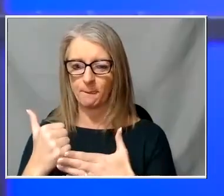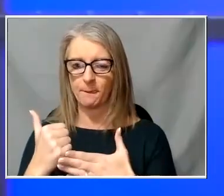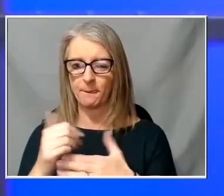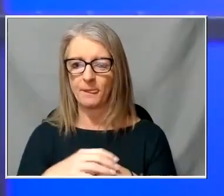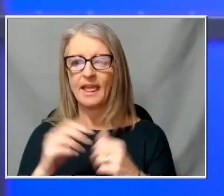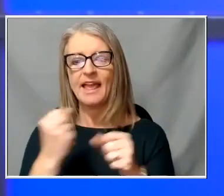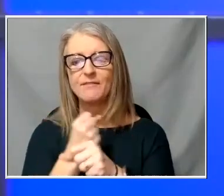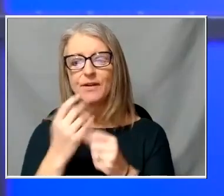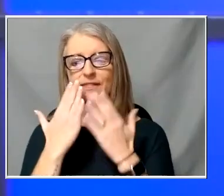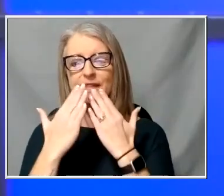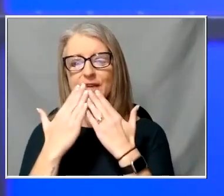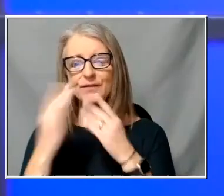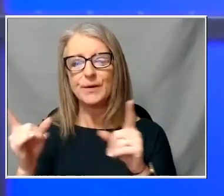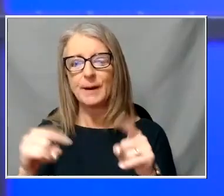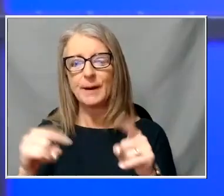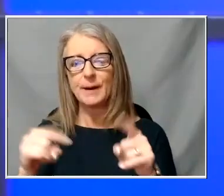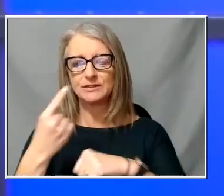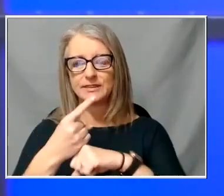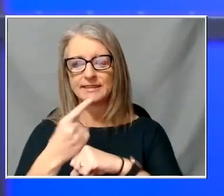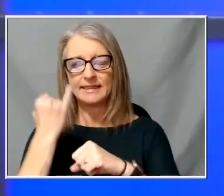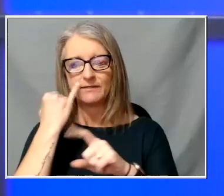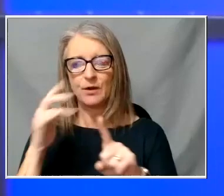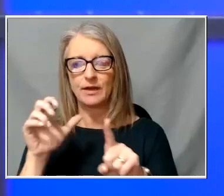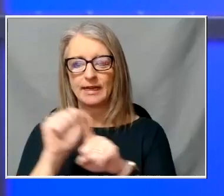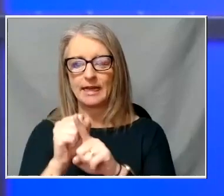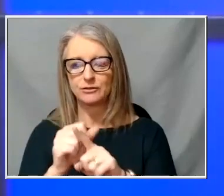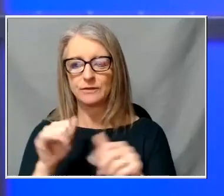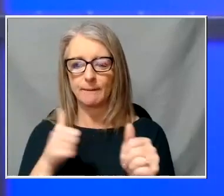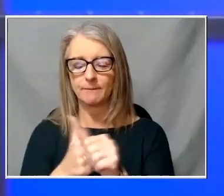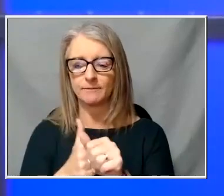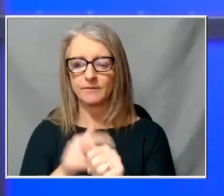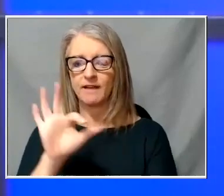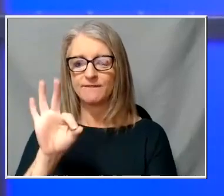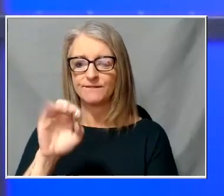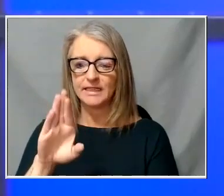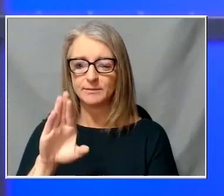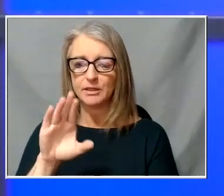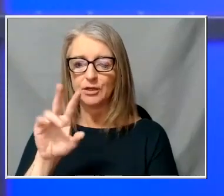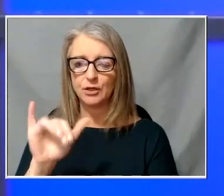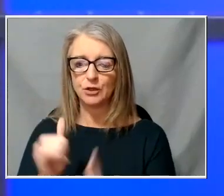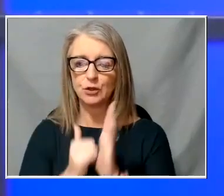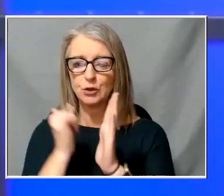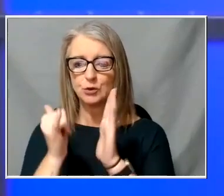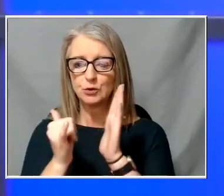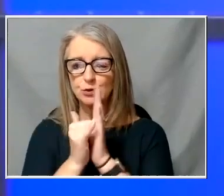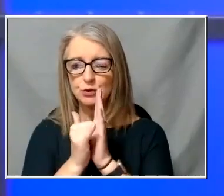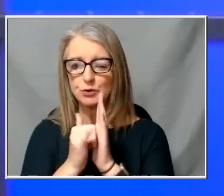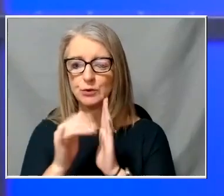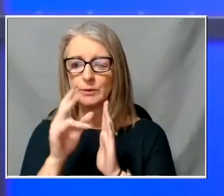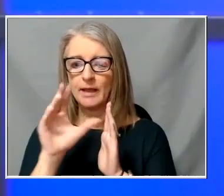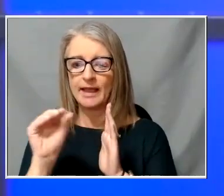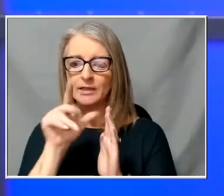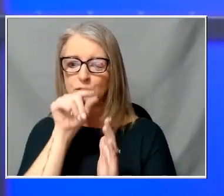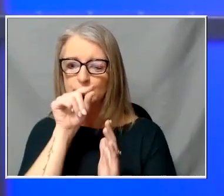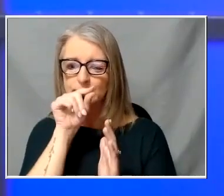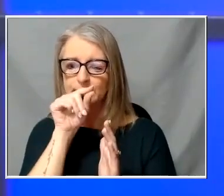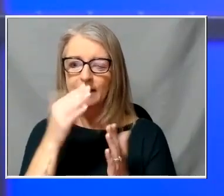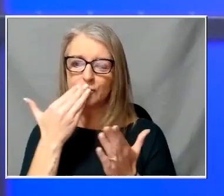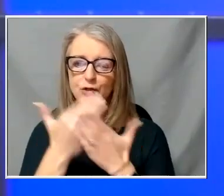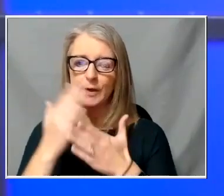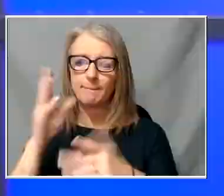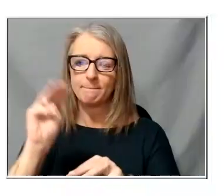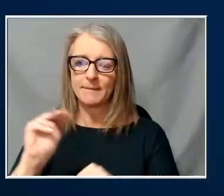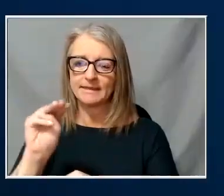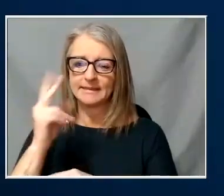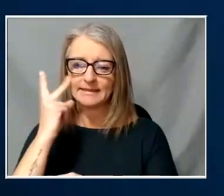thank you so much for being with us today. You can catch our updates anytime by logging onto Facebook, YouTube, and Twitter. Go out, make it a great Monday, and we'll see you back here tomorrow at